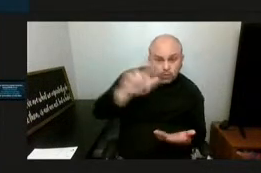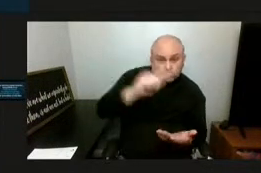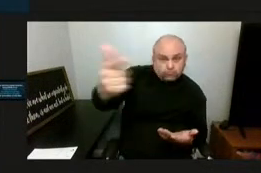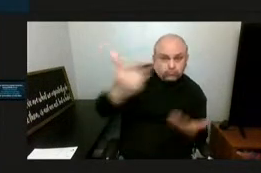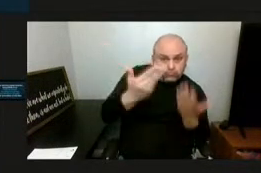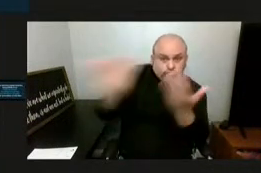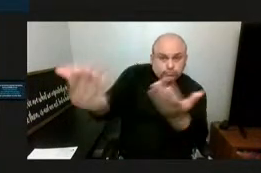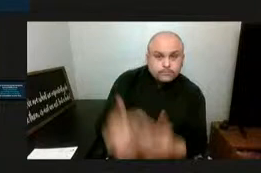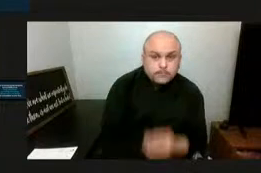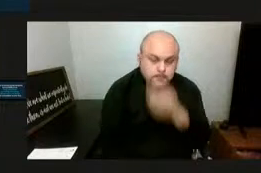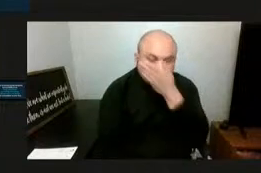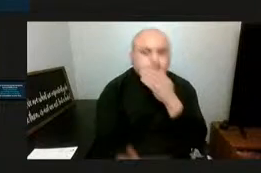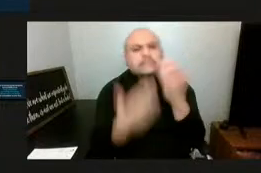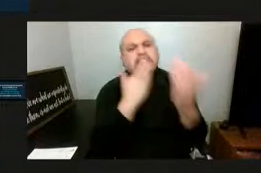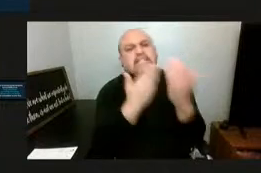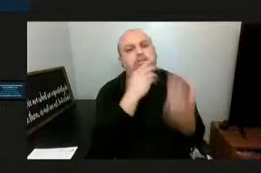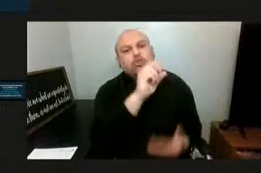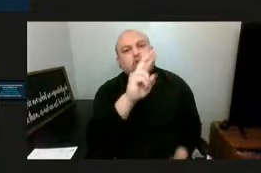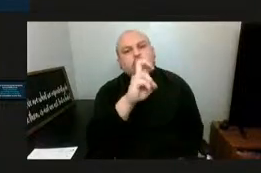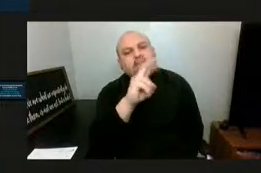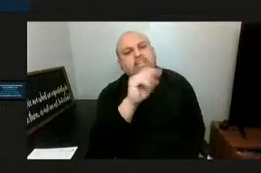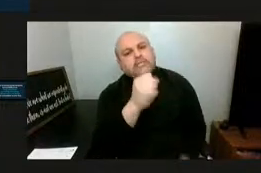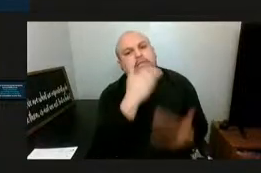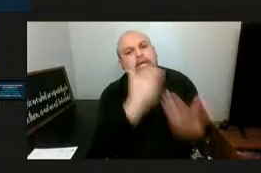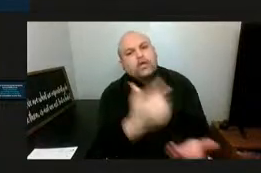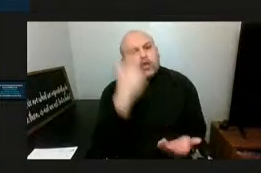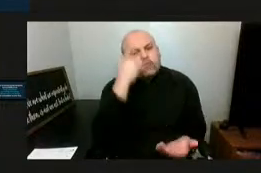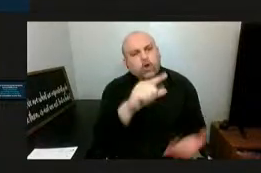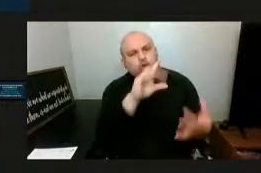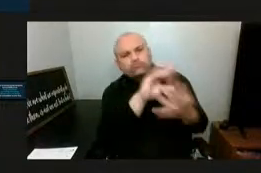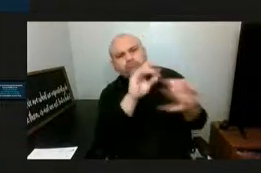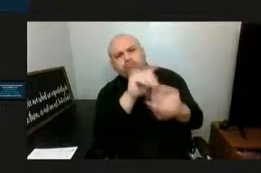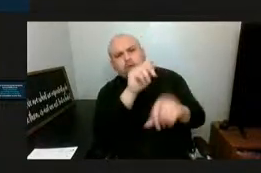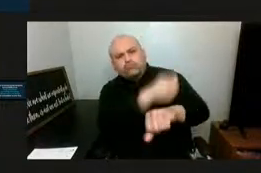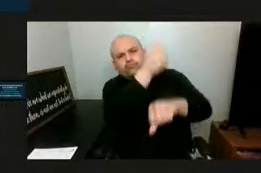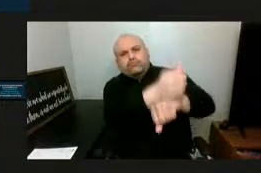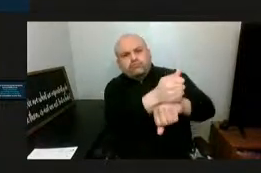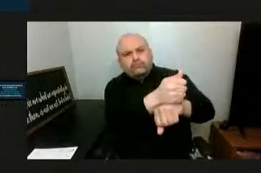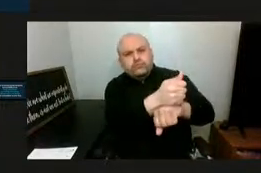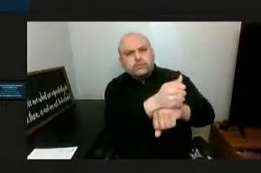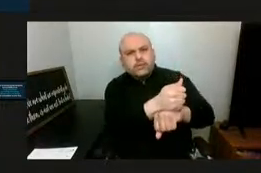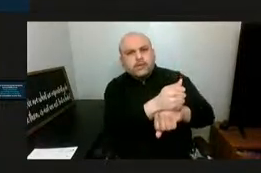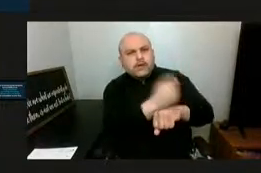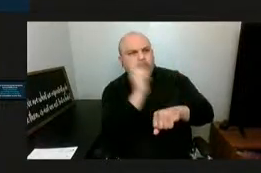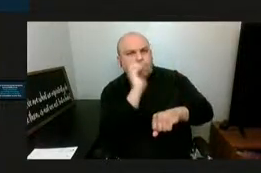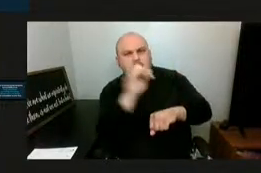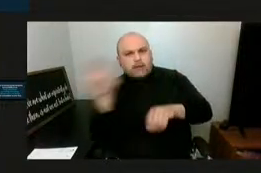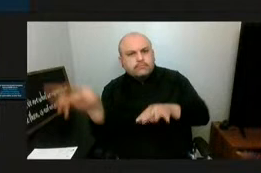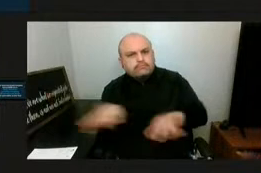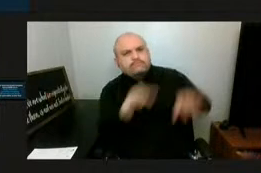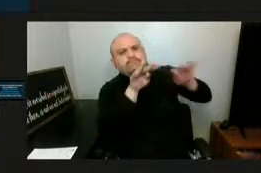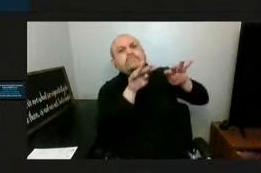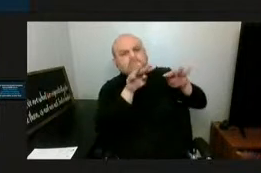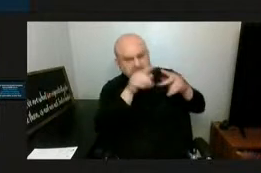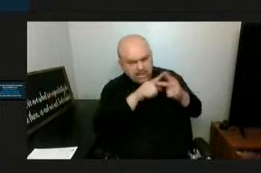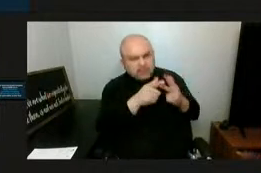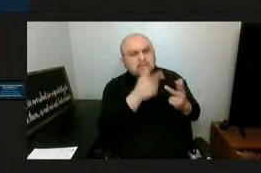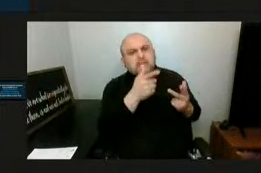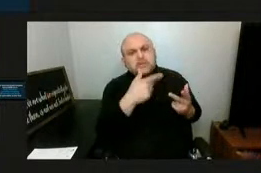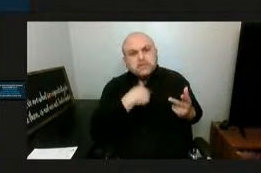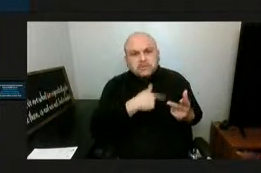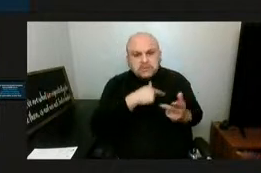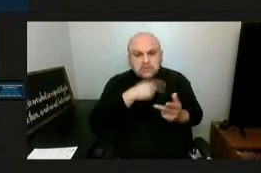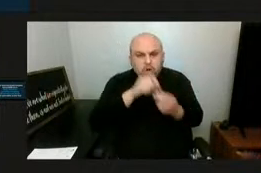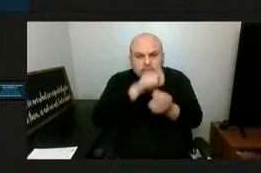Thank you, Dr. Evans, for setting the stage for this conversation, and in particular to take a look at what